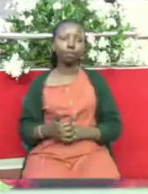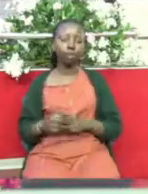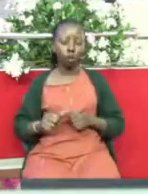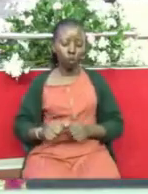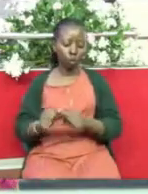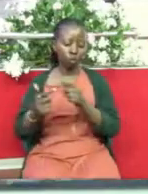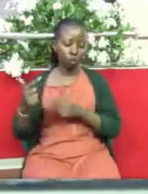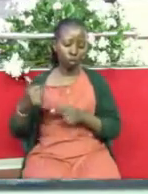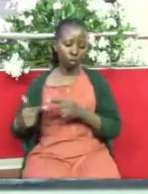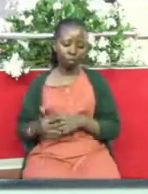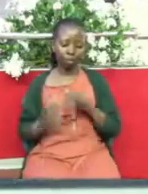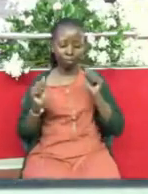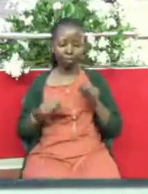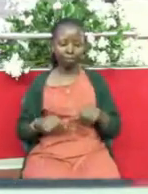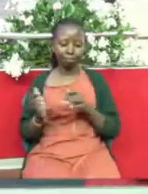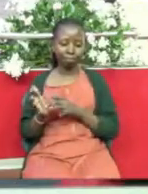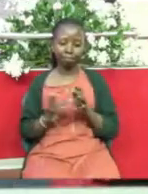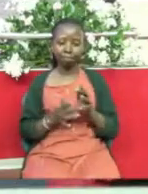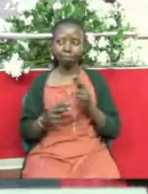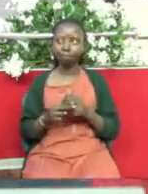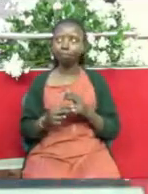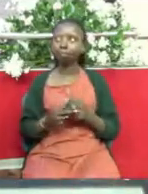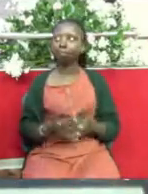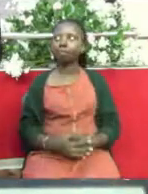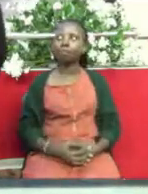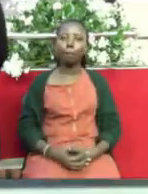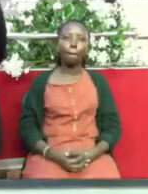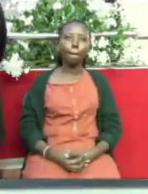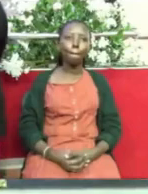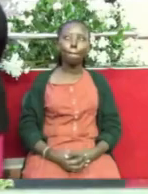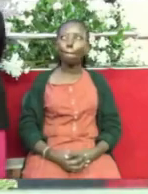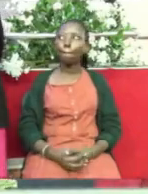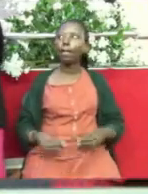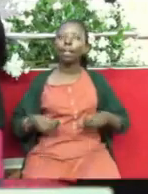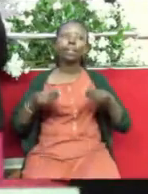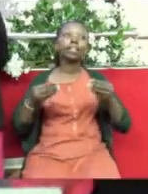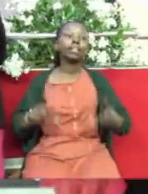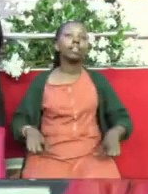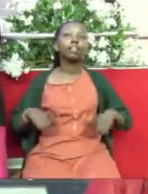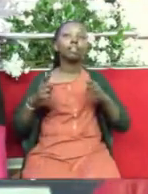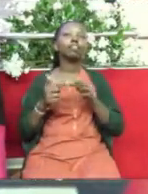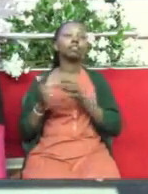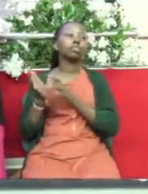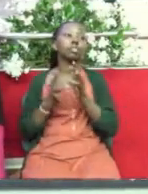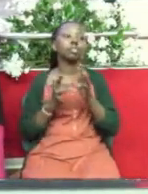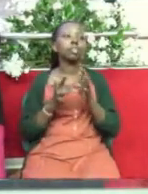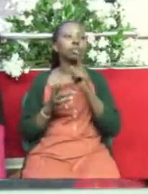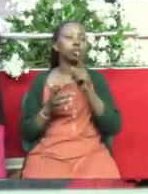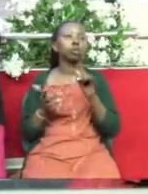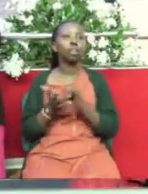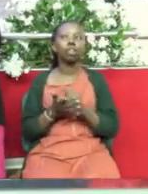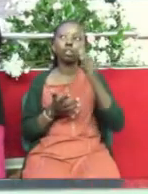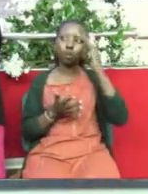Oh yes, in Jesus' name. You can even give your life to Christ so that you will always be assured that the